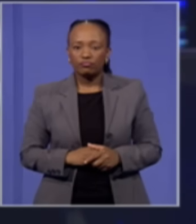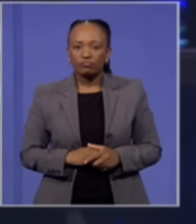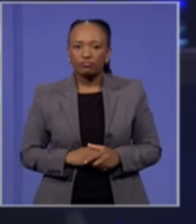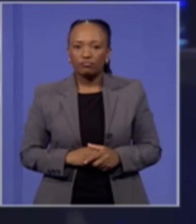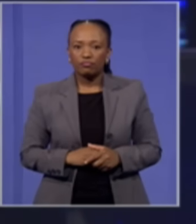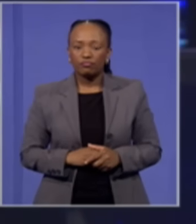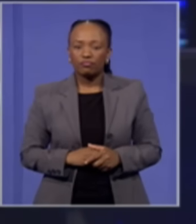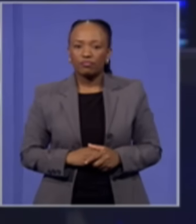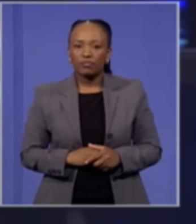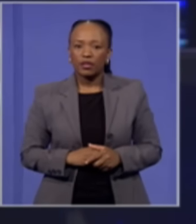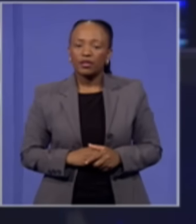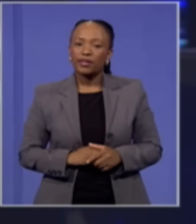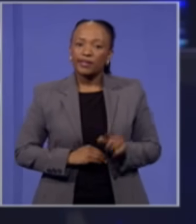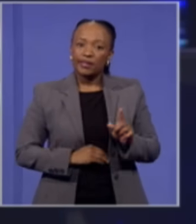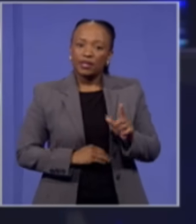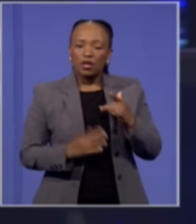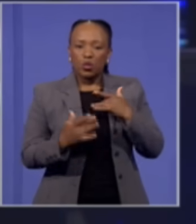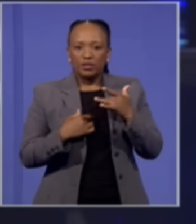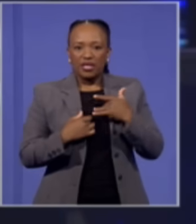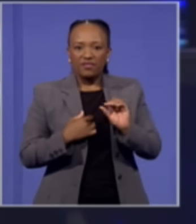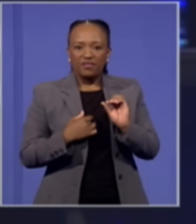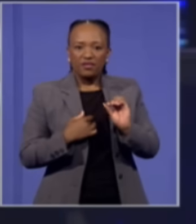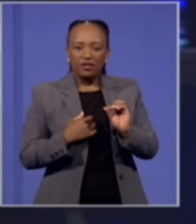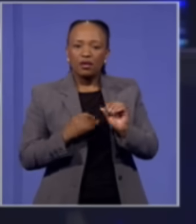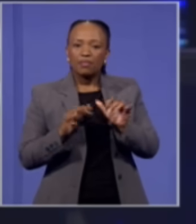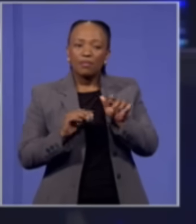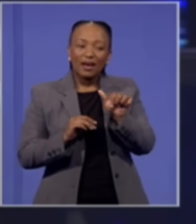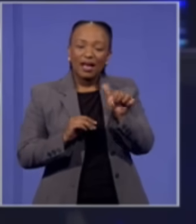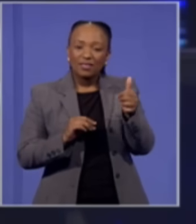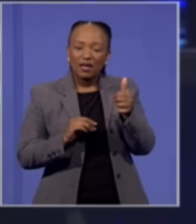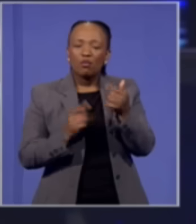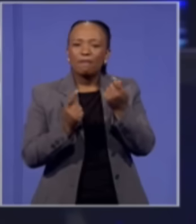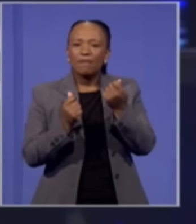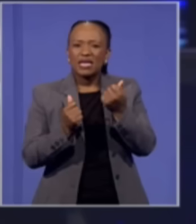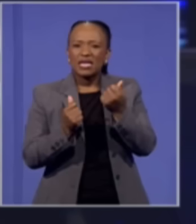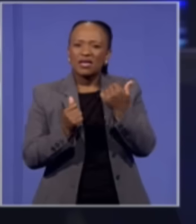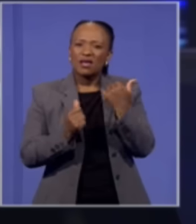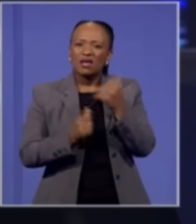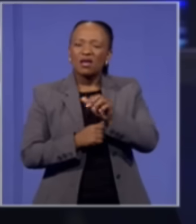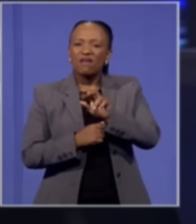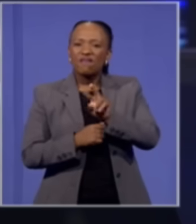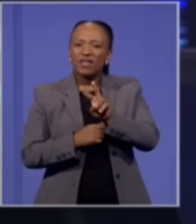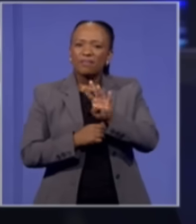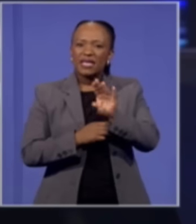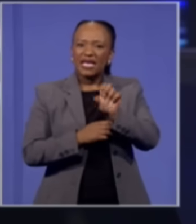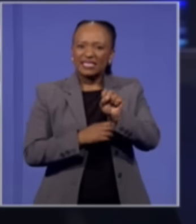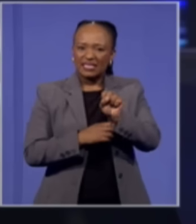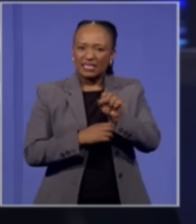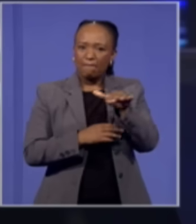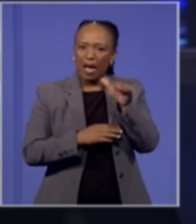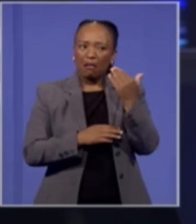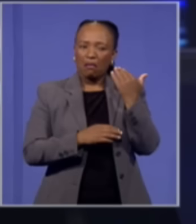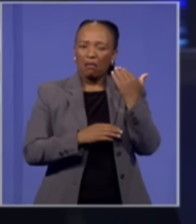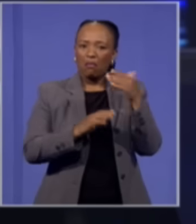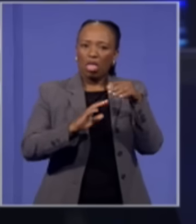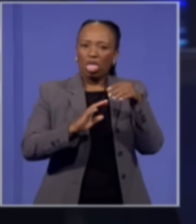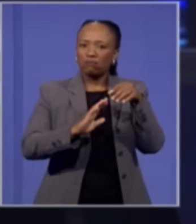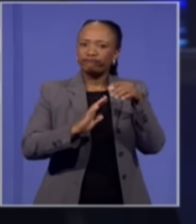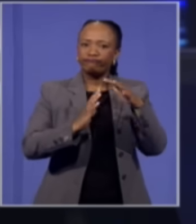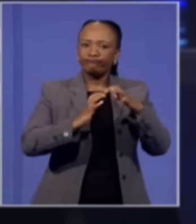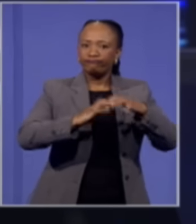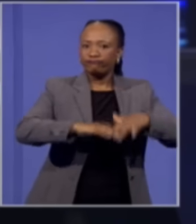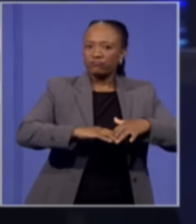Hona le ngongoreho ya hore batho ba bang ba lahlehetsweng ke ditjhelete tsa bona ha banka ya VBS e ne iputlama ba keke